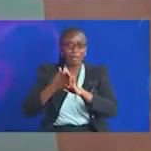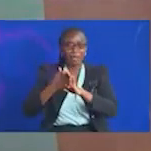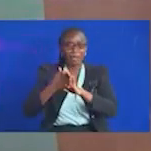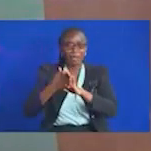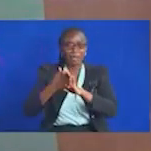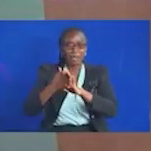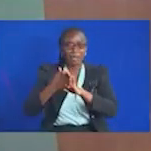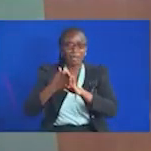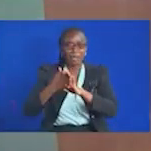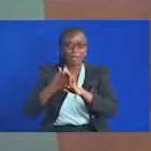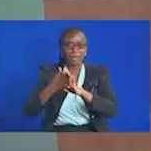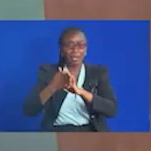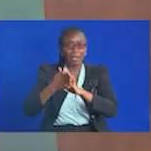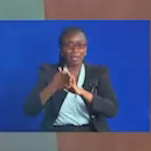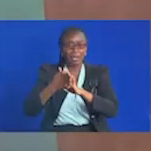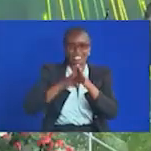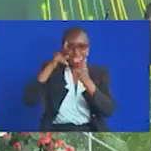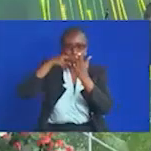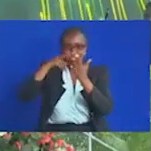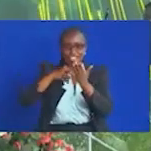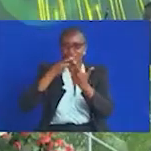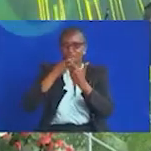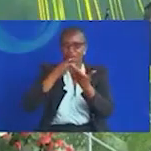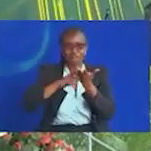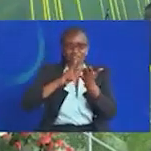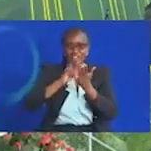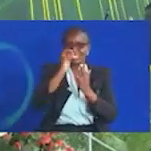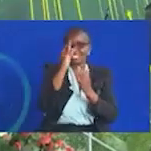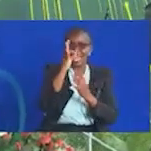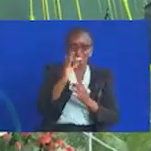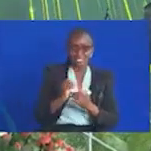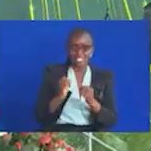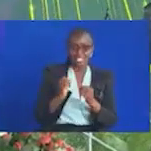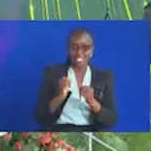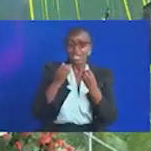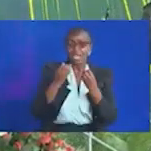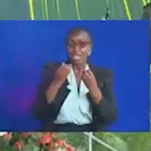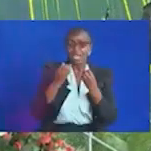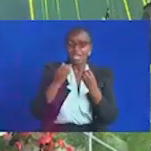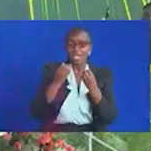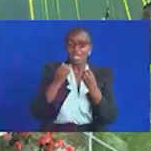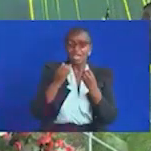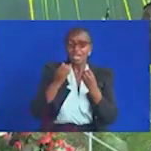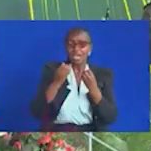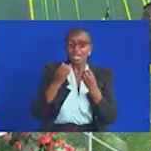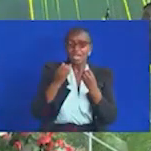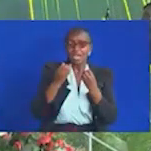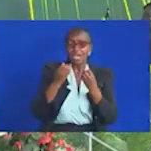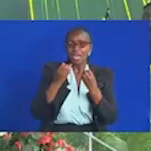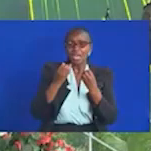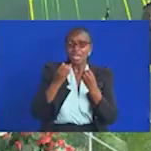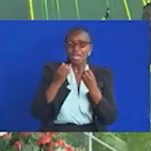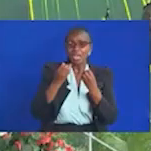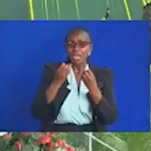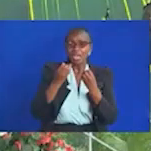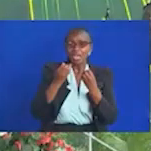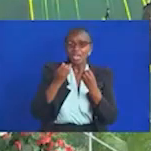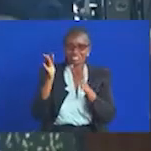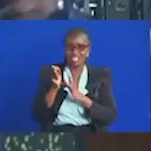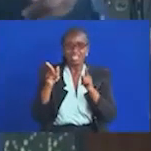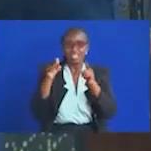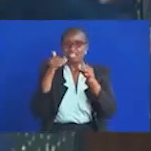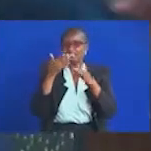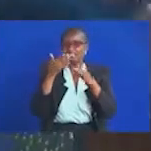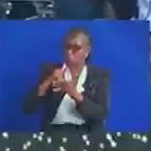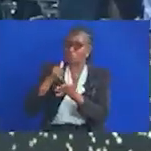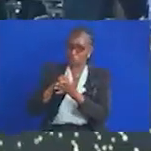chapter 20, when you read from verse 30, the Bible says, many other miracles did Jesus in the presence of